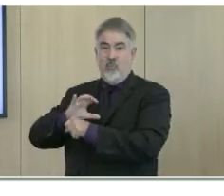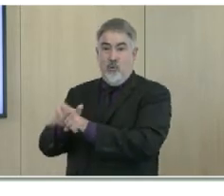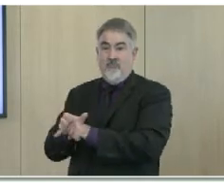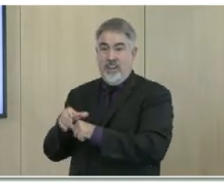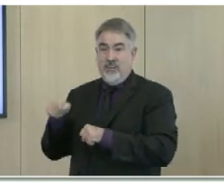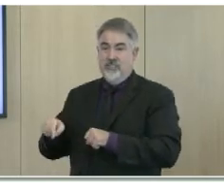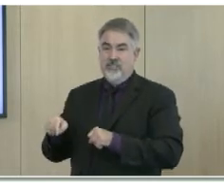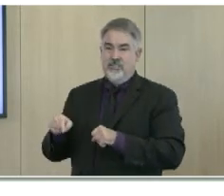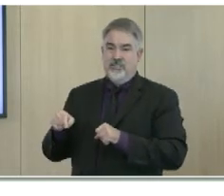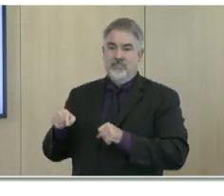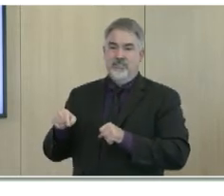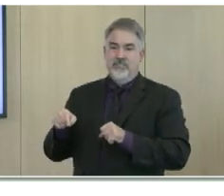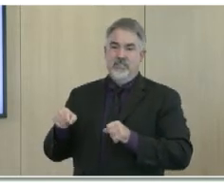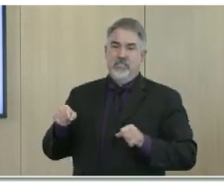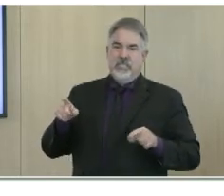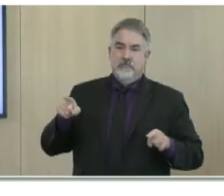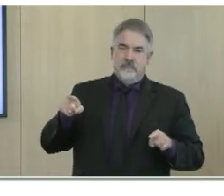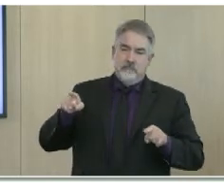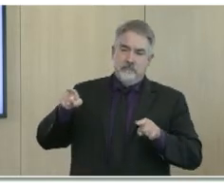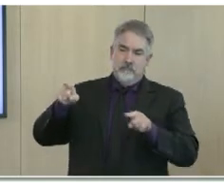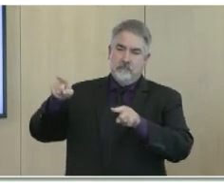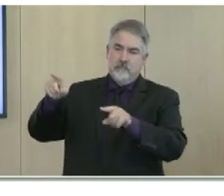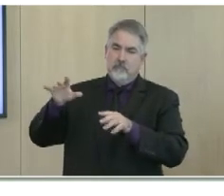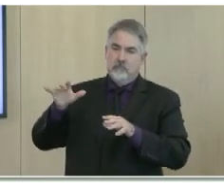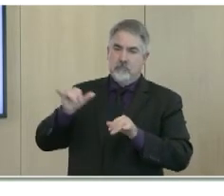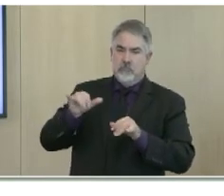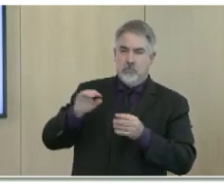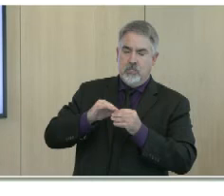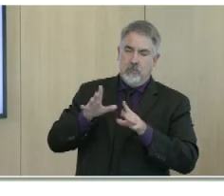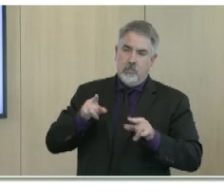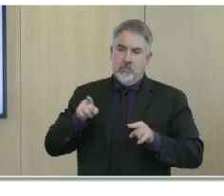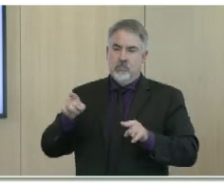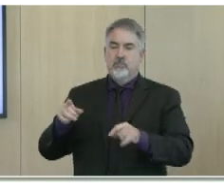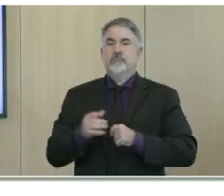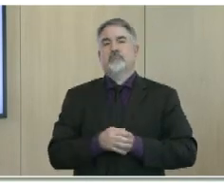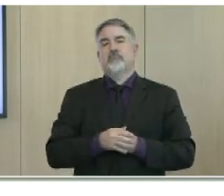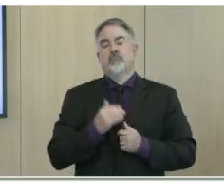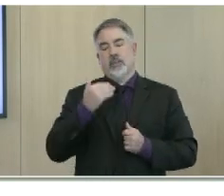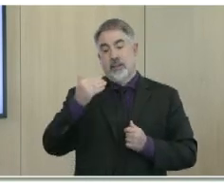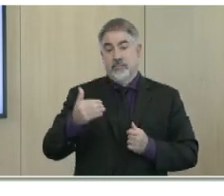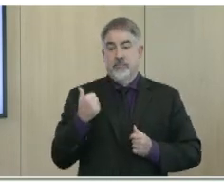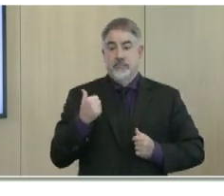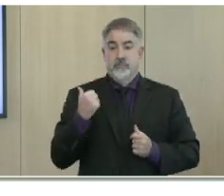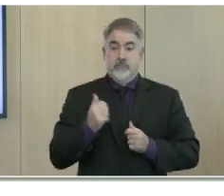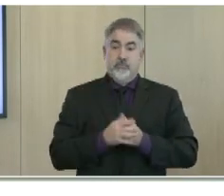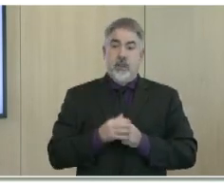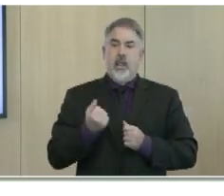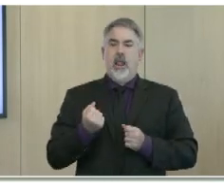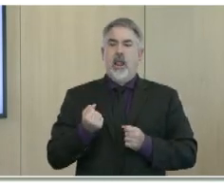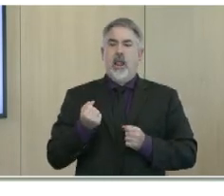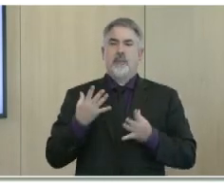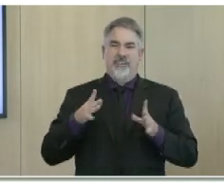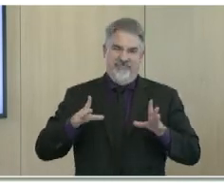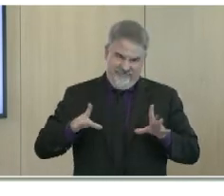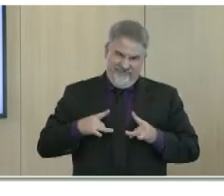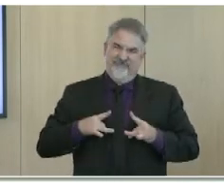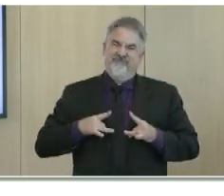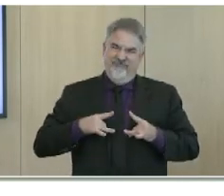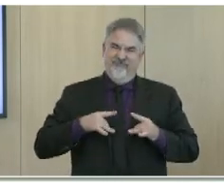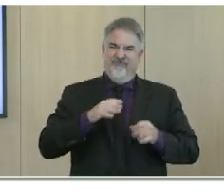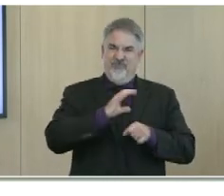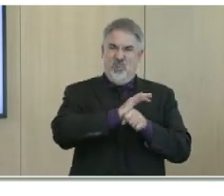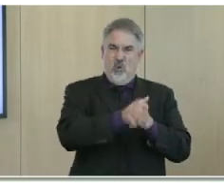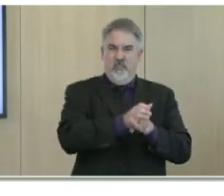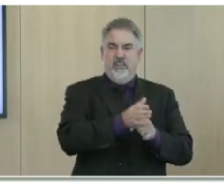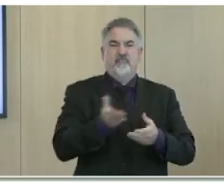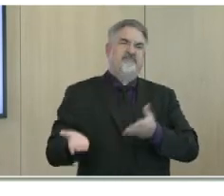continue. Likewise, on the next chart, you'll see a comparison between the positive tests, the number of hospitalizations,